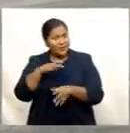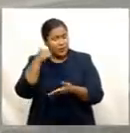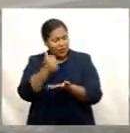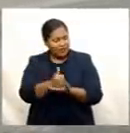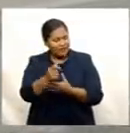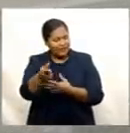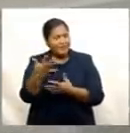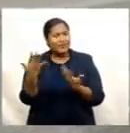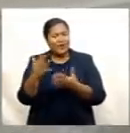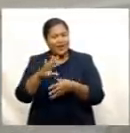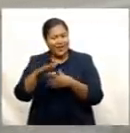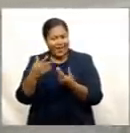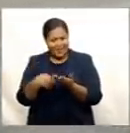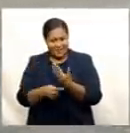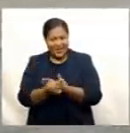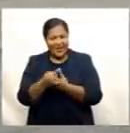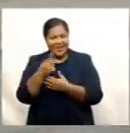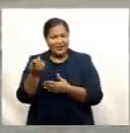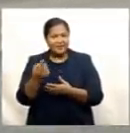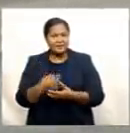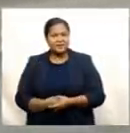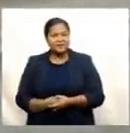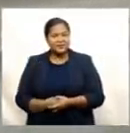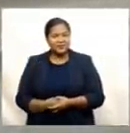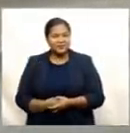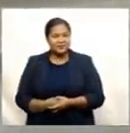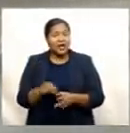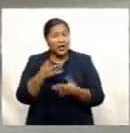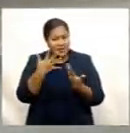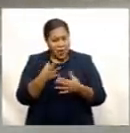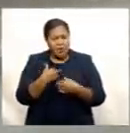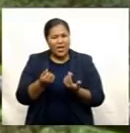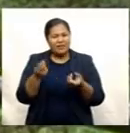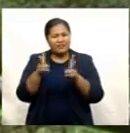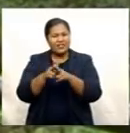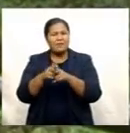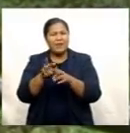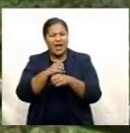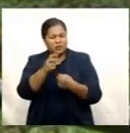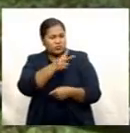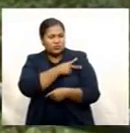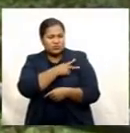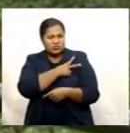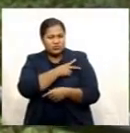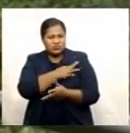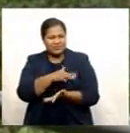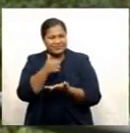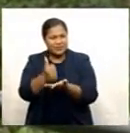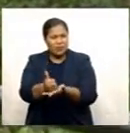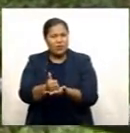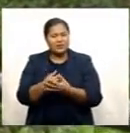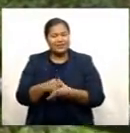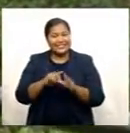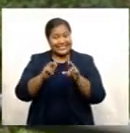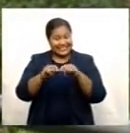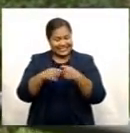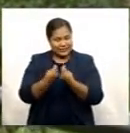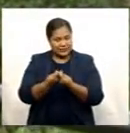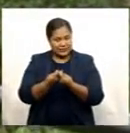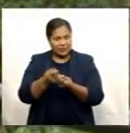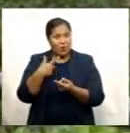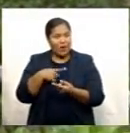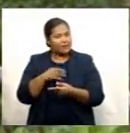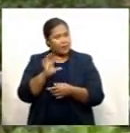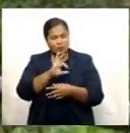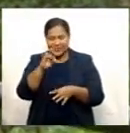in the Central Division. We have doubled up our COVID community response team. The risk is there and we will not let our